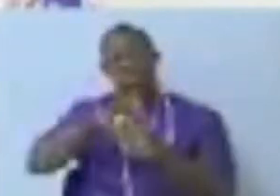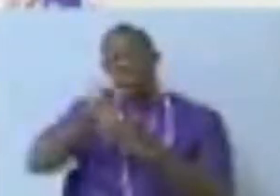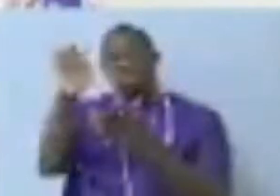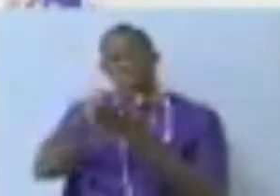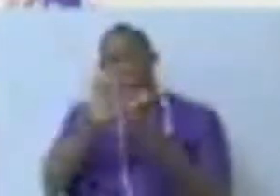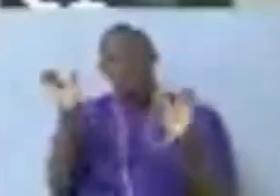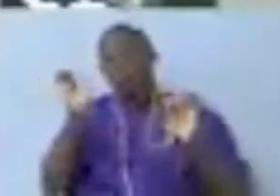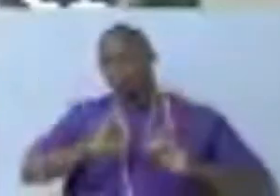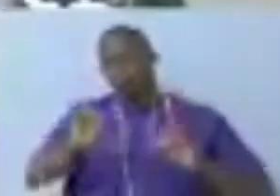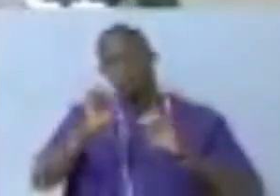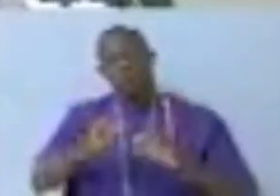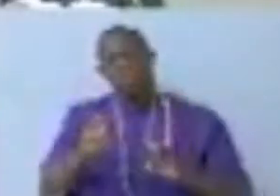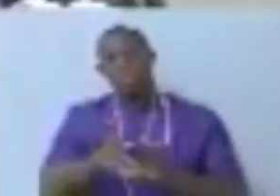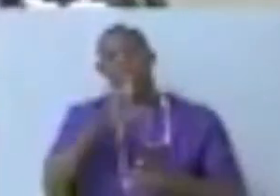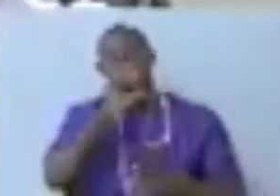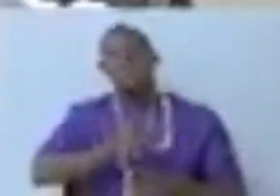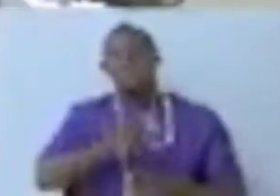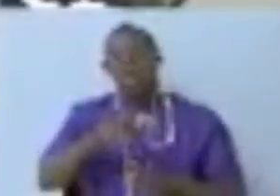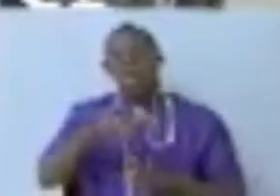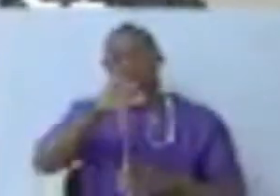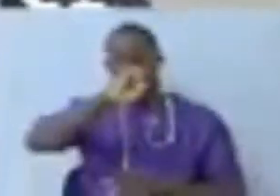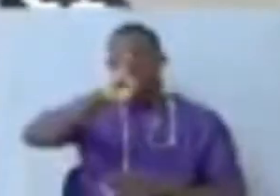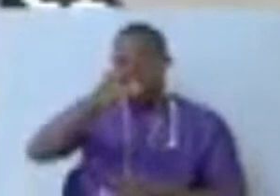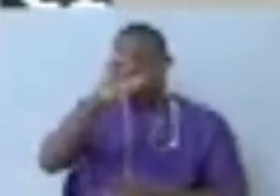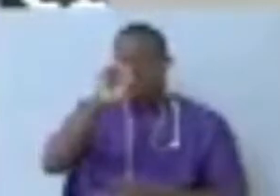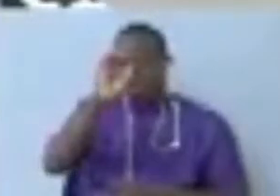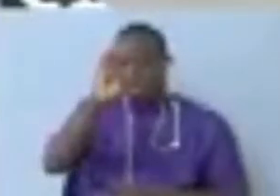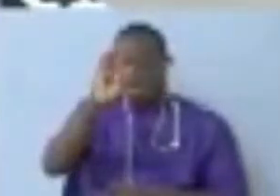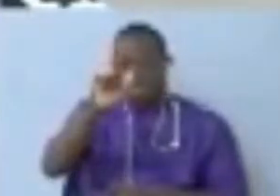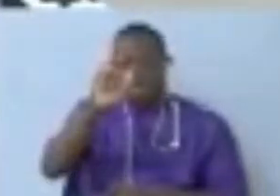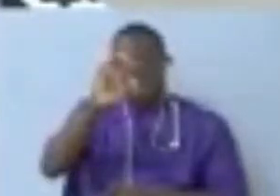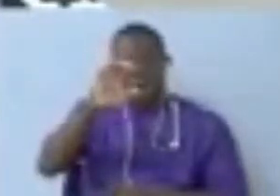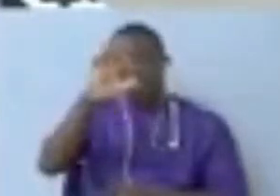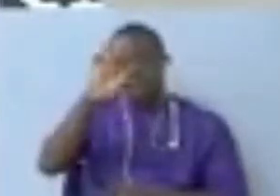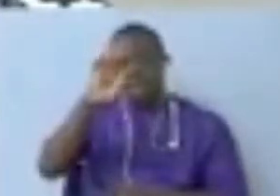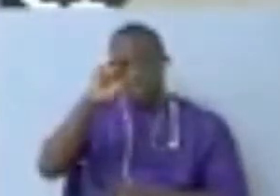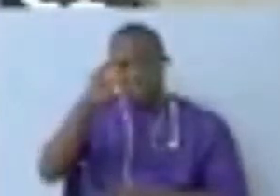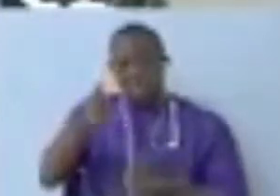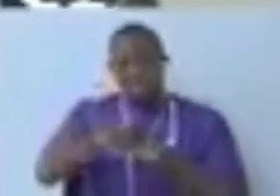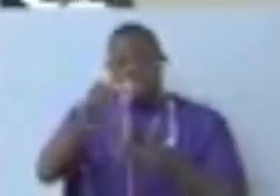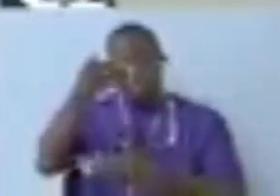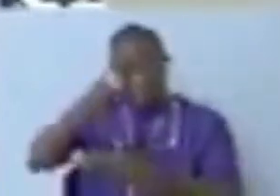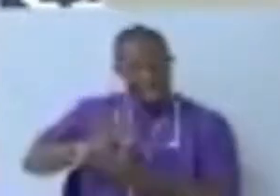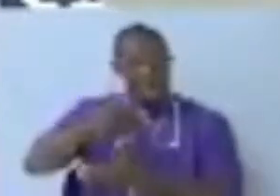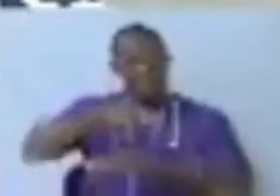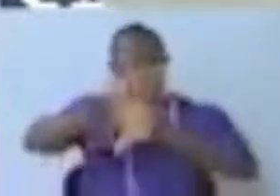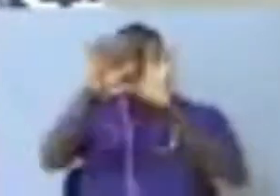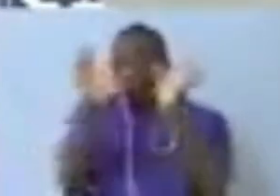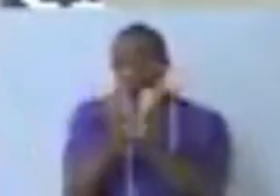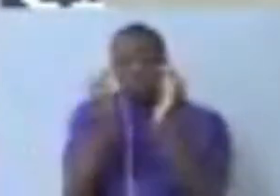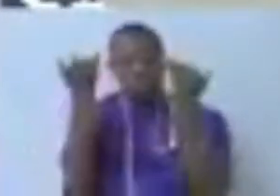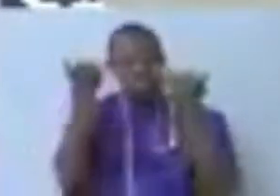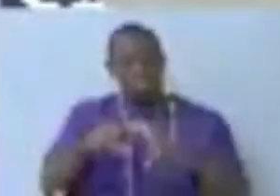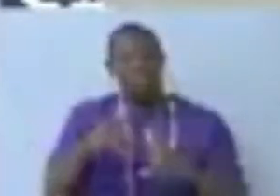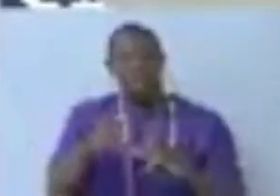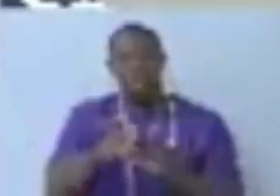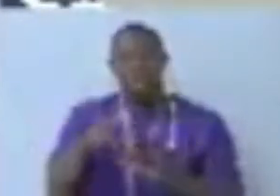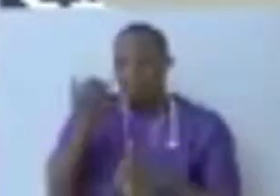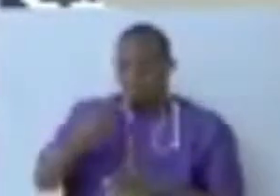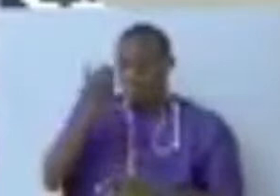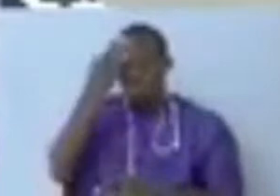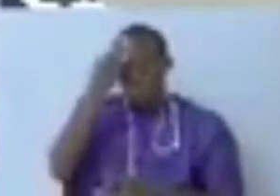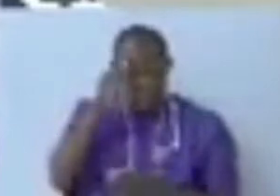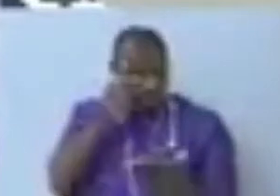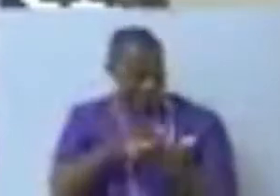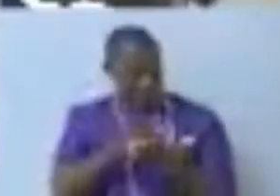Mr. Jobarteh, the entire files are missing. And look, people knew that this was an illegality. People